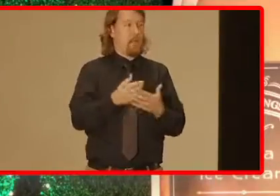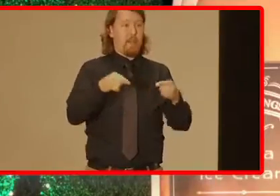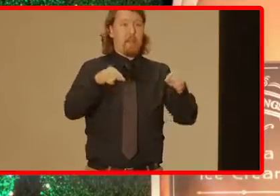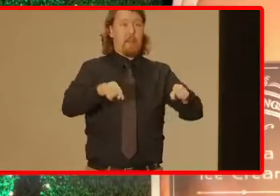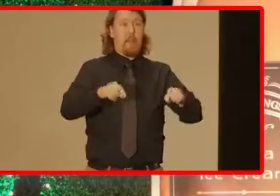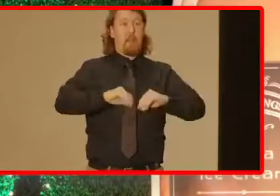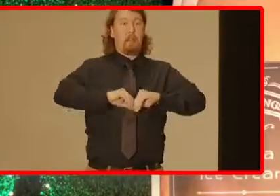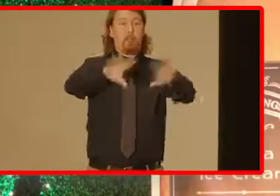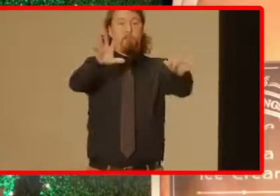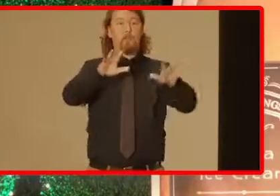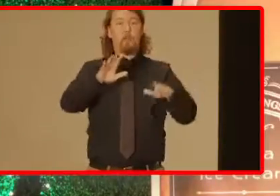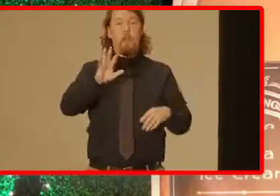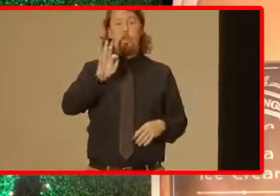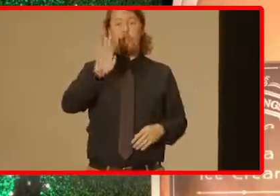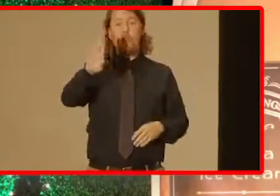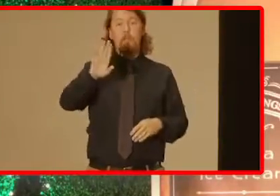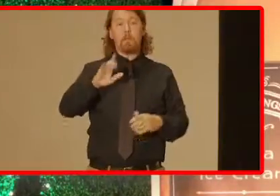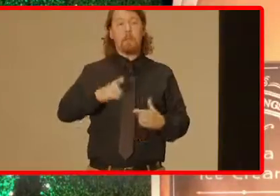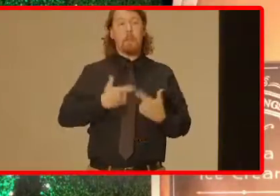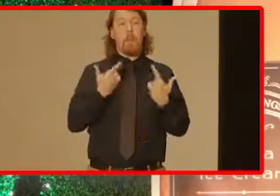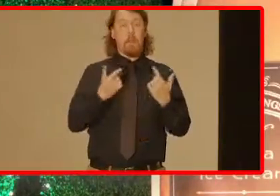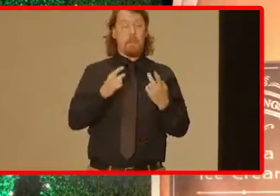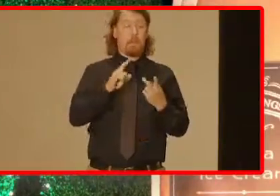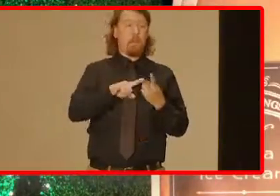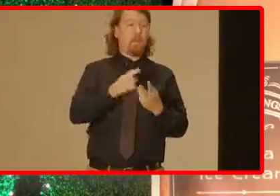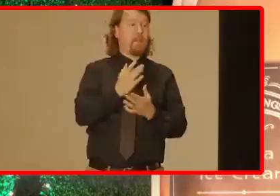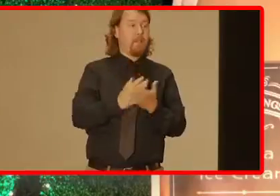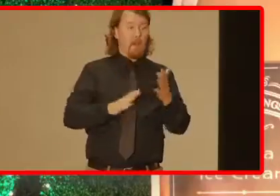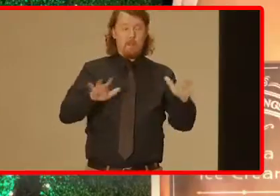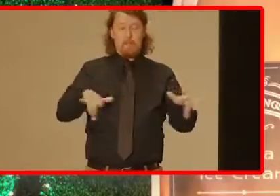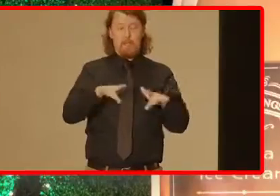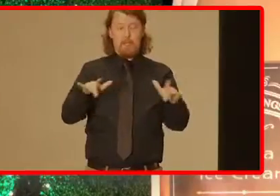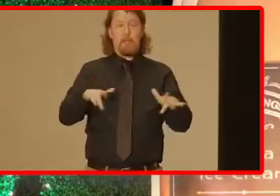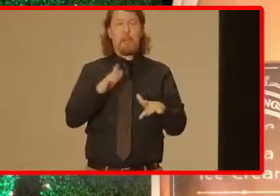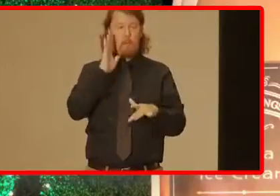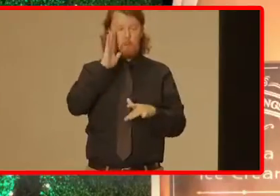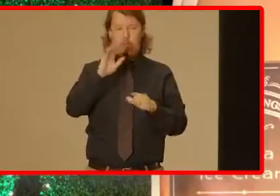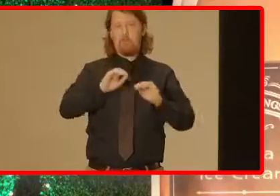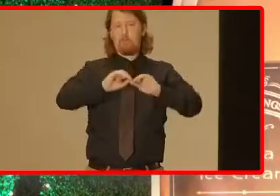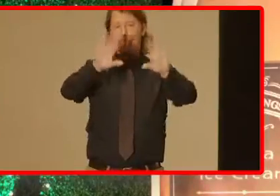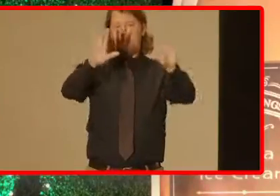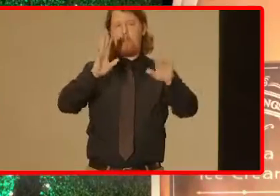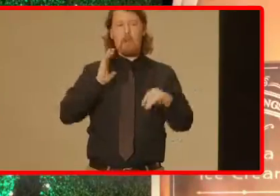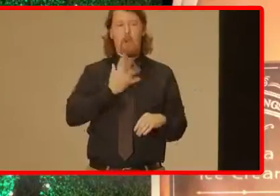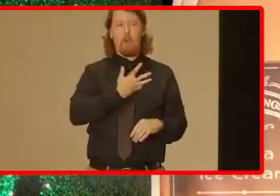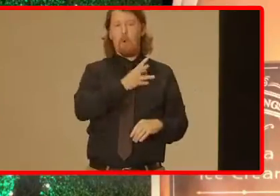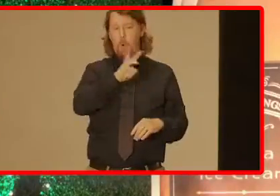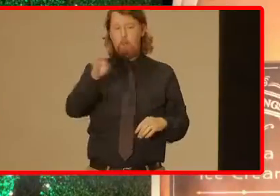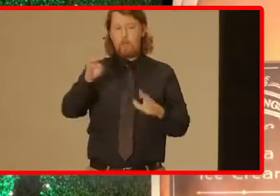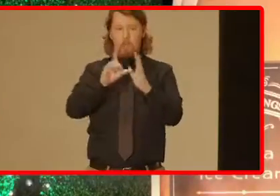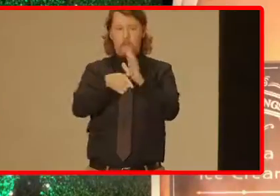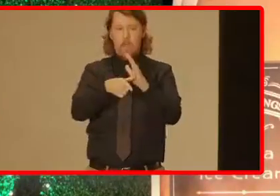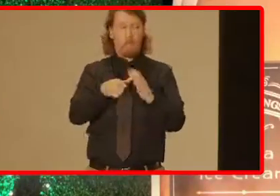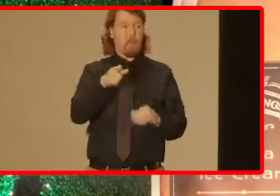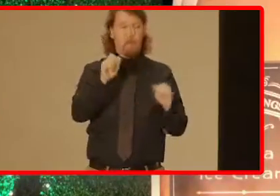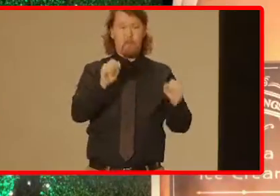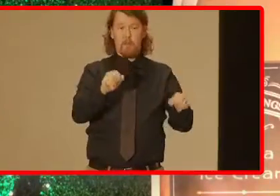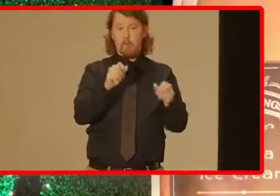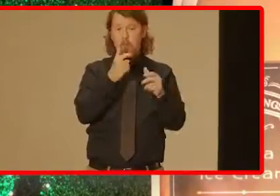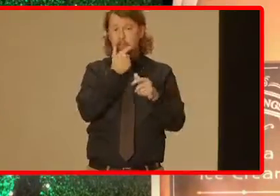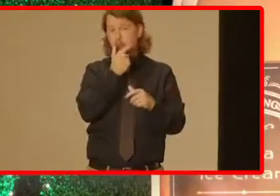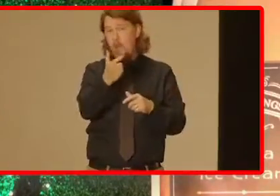Live. Others are being taped and they will be on our website, just like last year. We can go and view hundreds